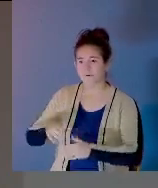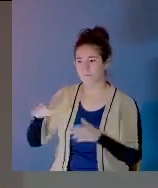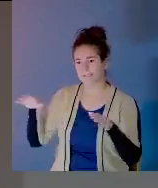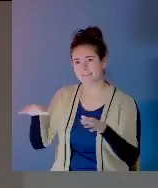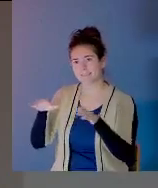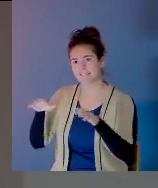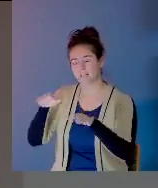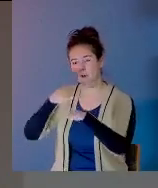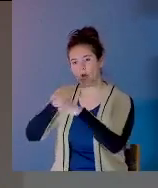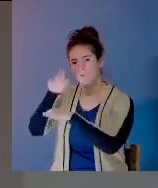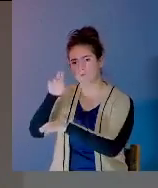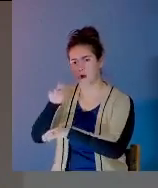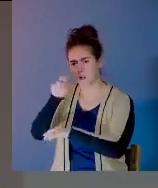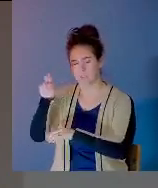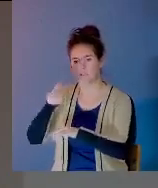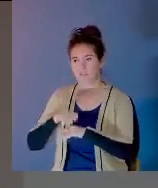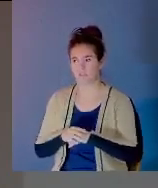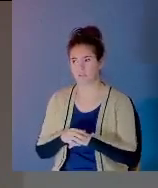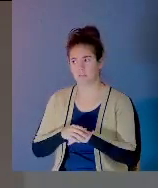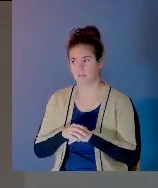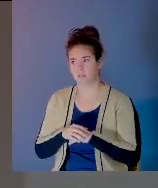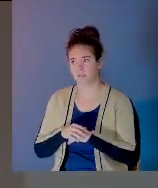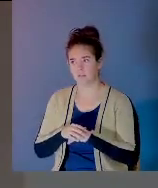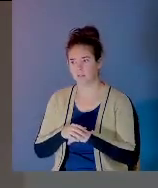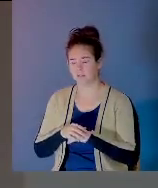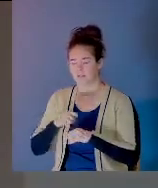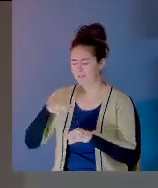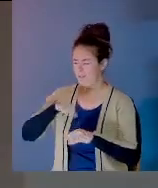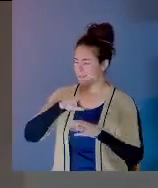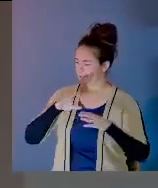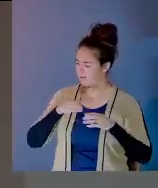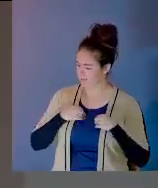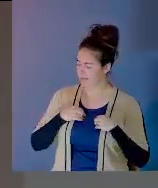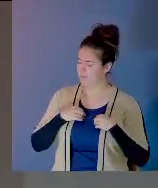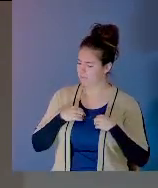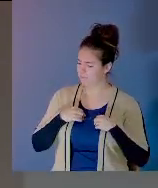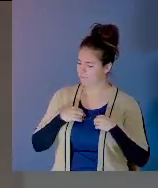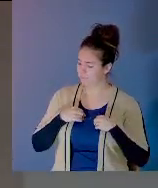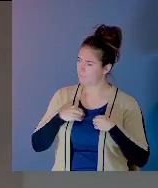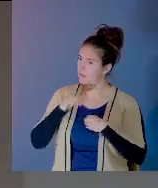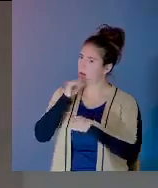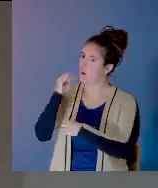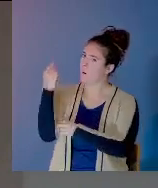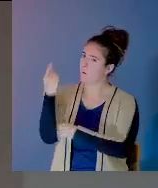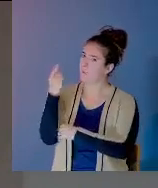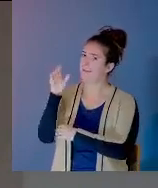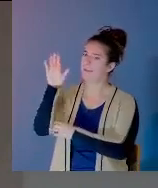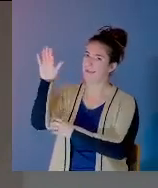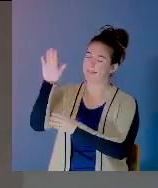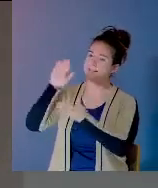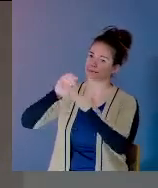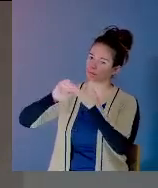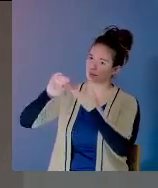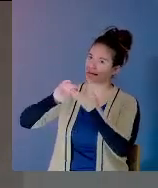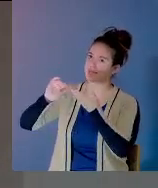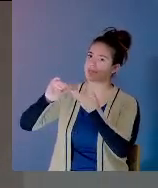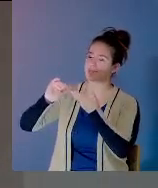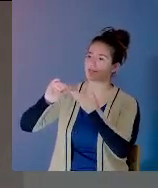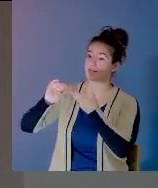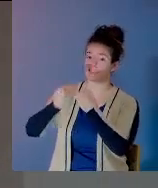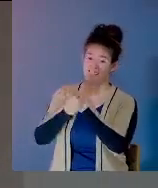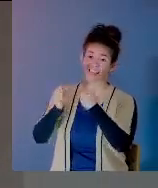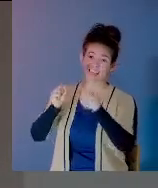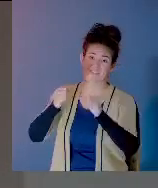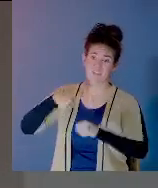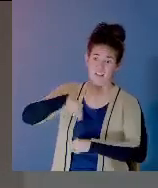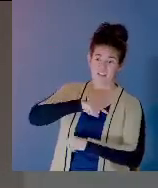But we all know and we accept the fact that his grace not just saves us, but it also sustains us. And what I thought